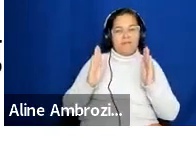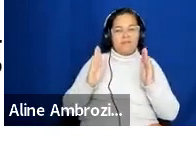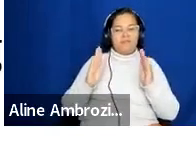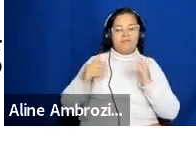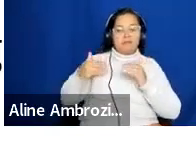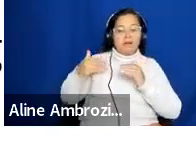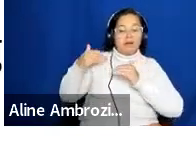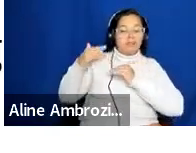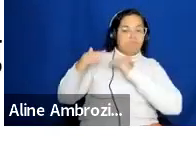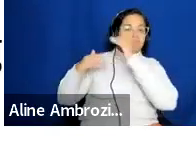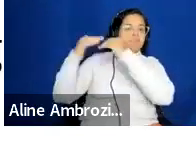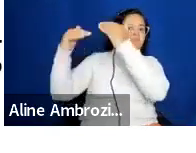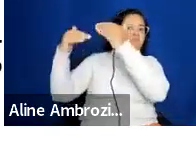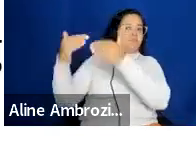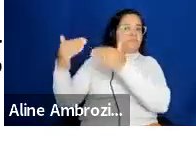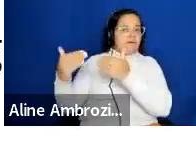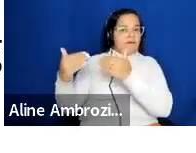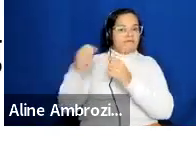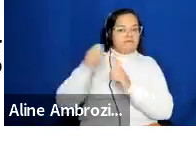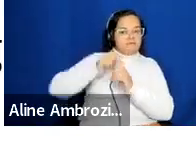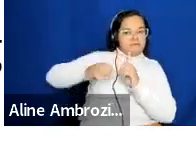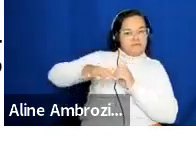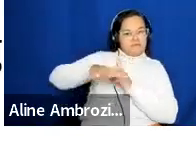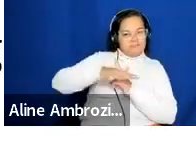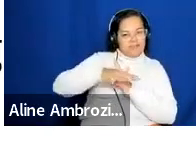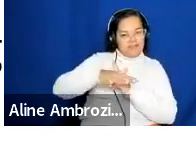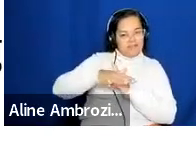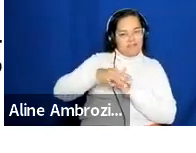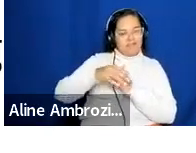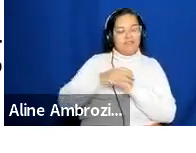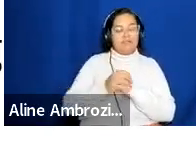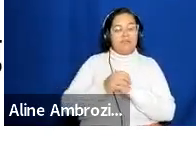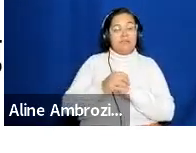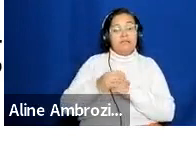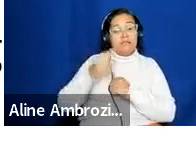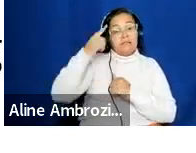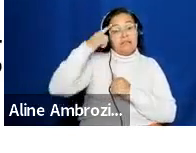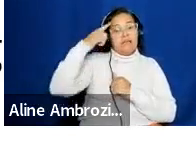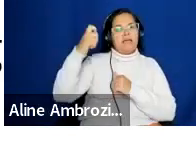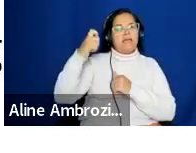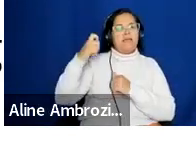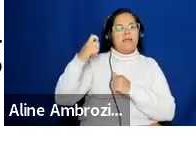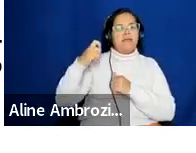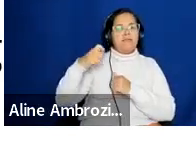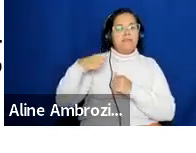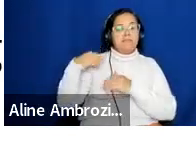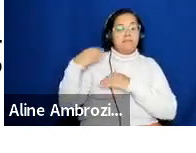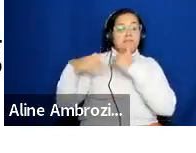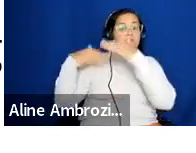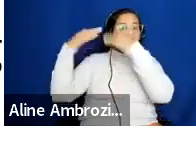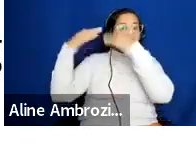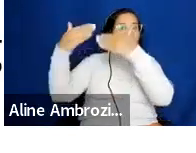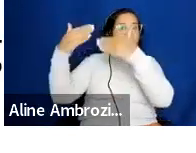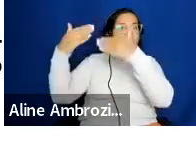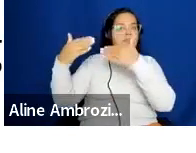1859. In other words, this idea of a progressive development of humanity or a progressive development of human society seems to